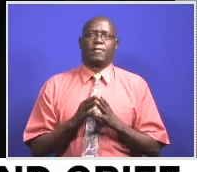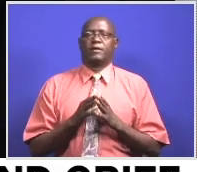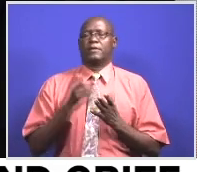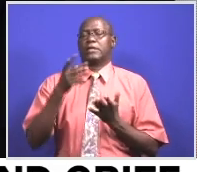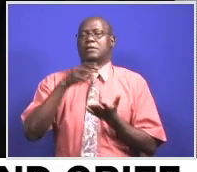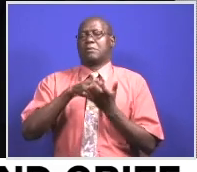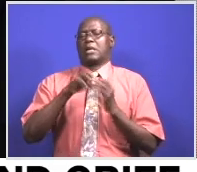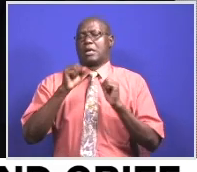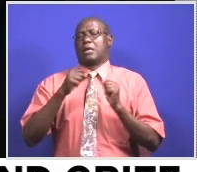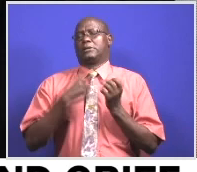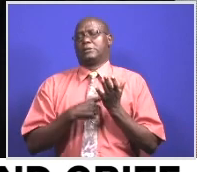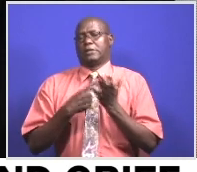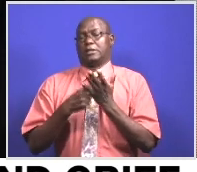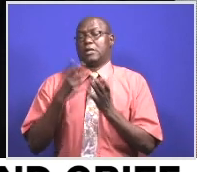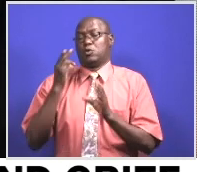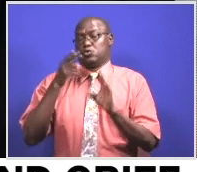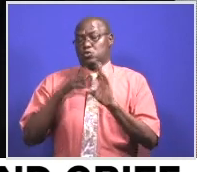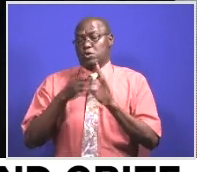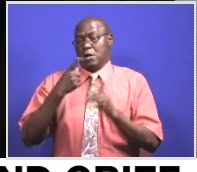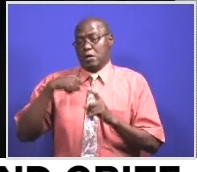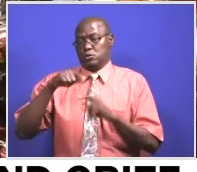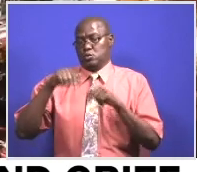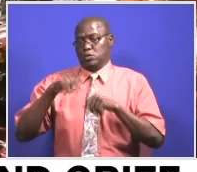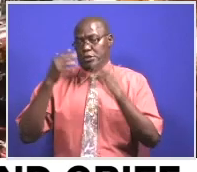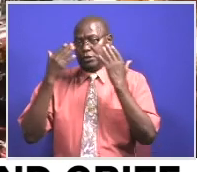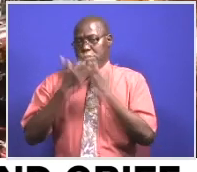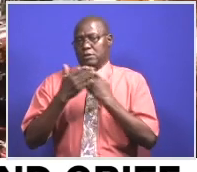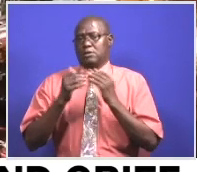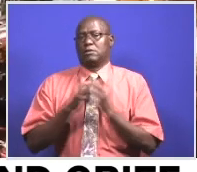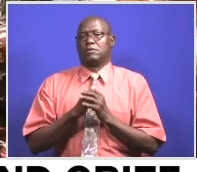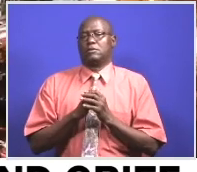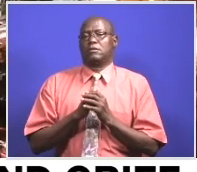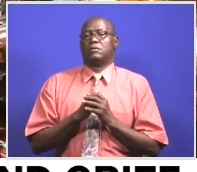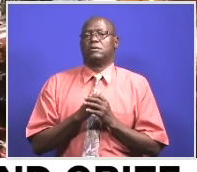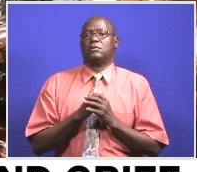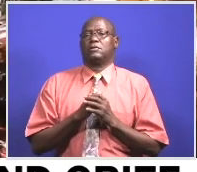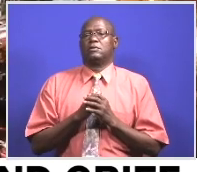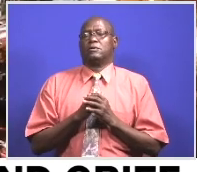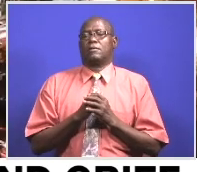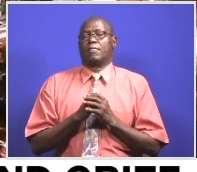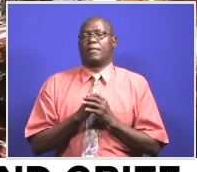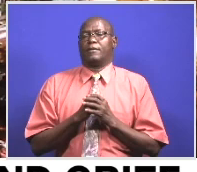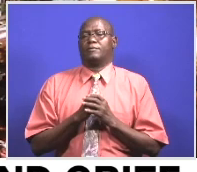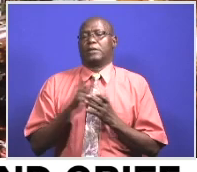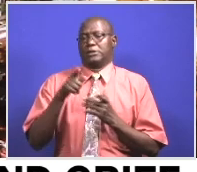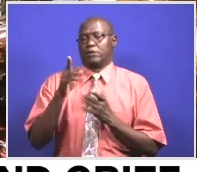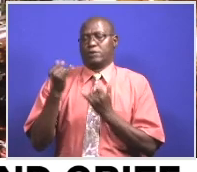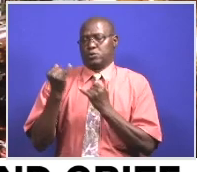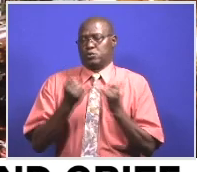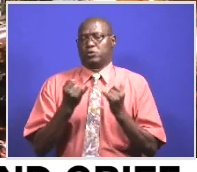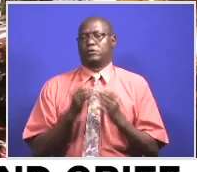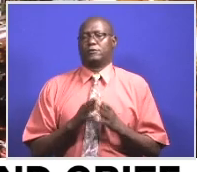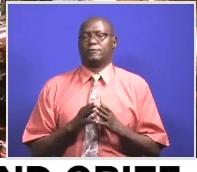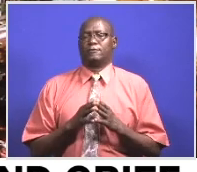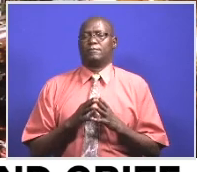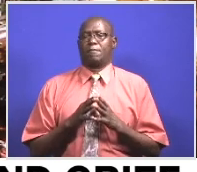And joining us in studio tonight is Gakondi Ariane, who I will allow to introduce herself. Karibu. Gakondi. Thank you so much,